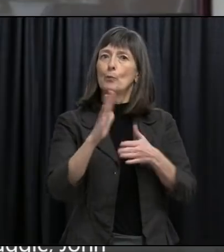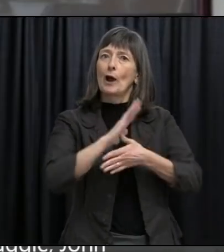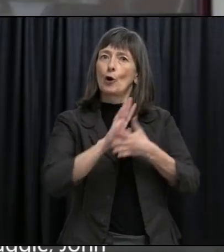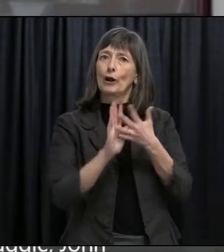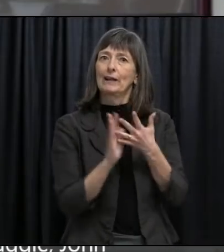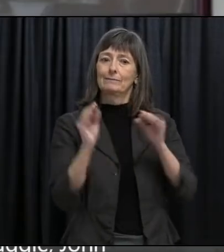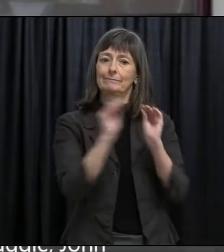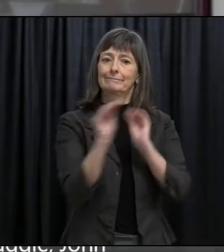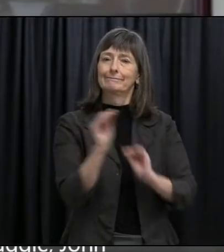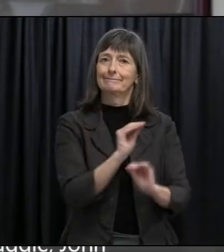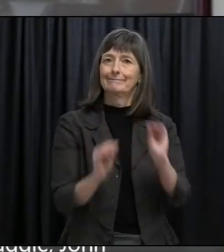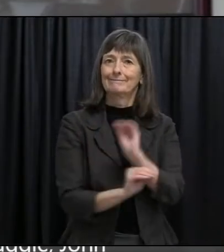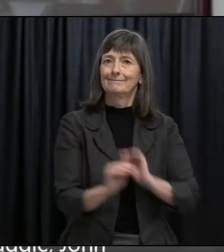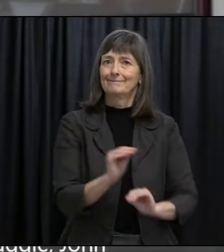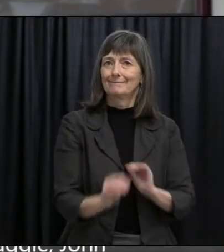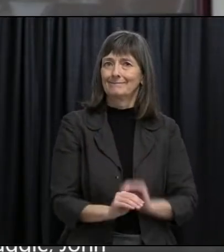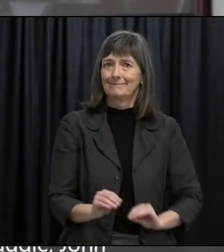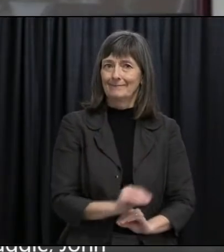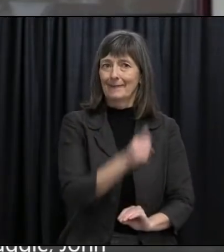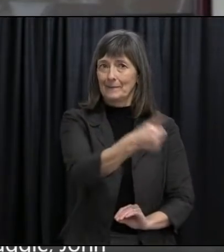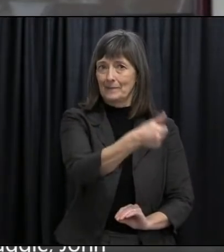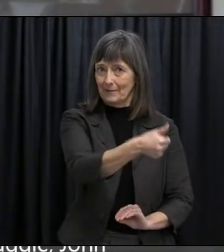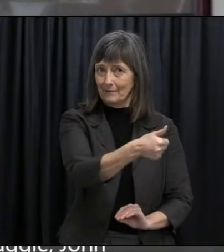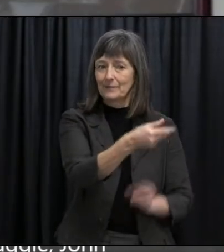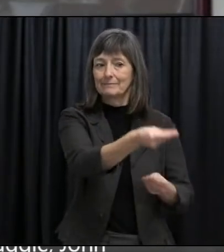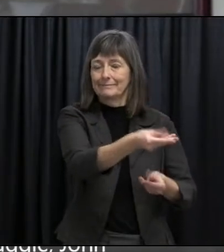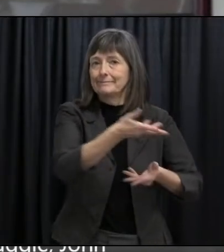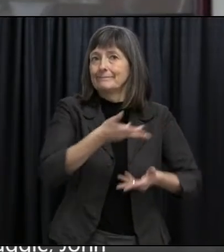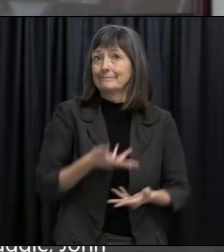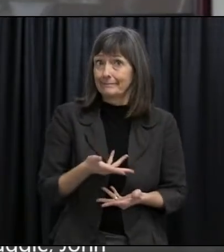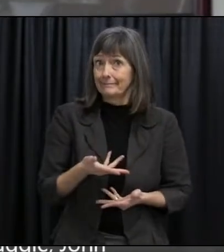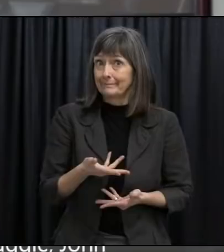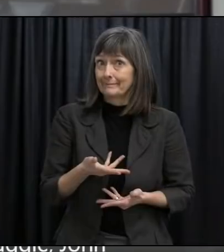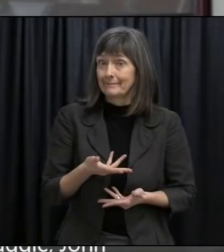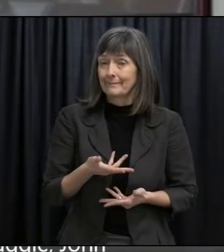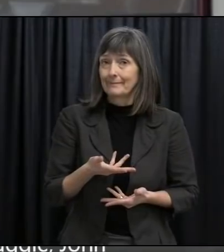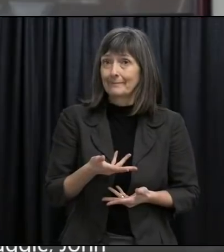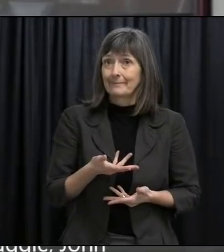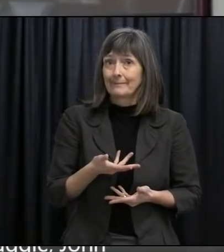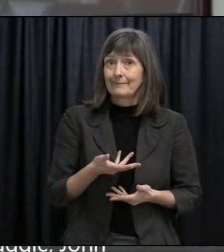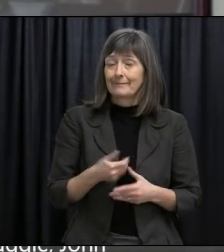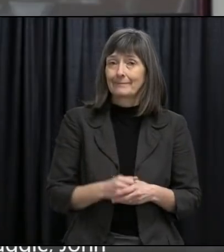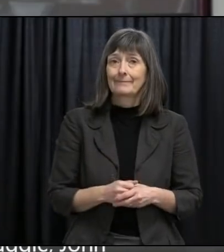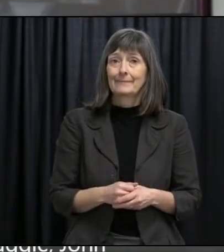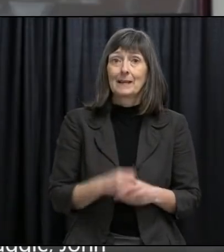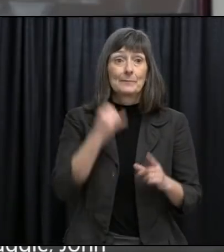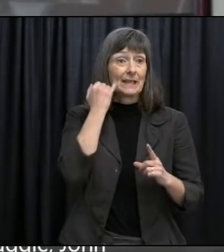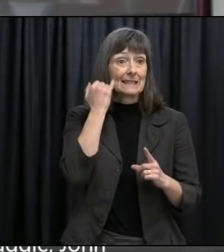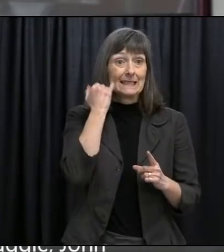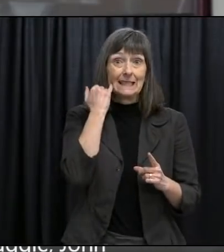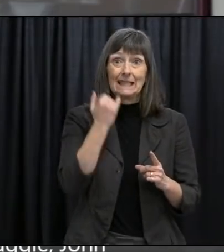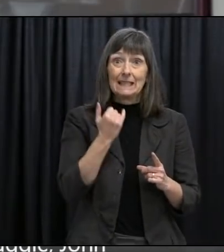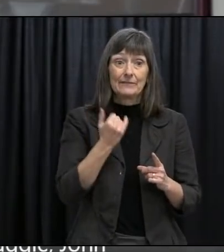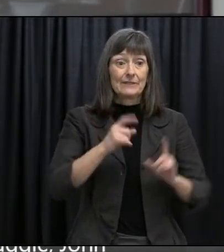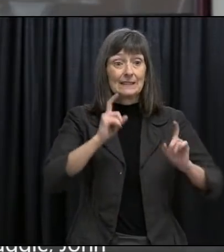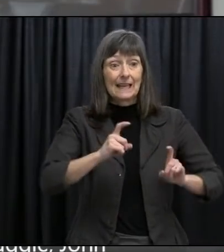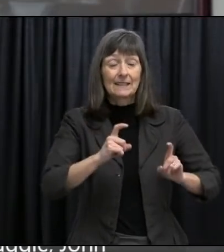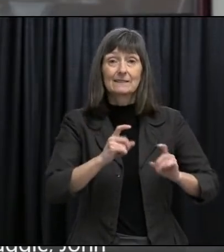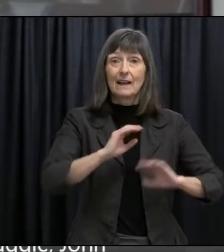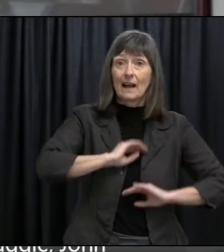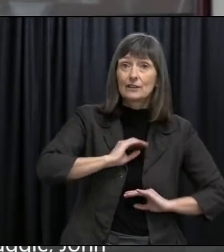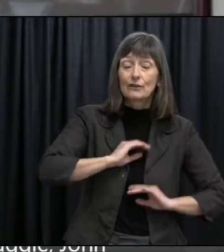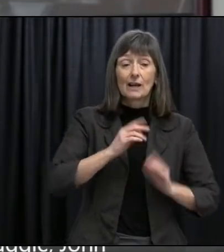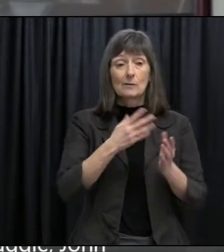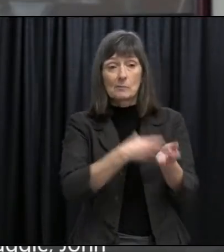obviously there's no merit to testing someone if they're ultimately not going to have their procedure.